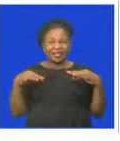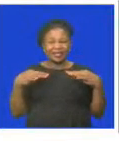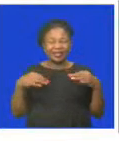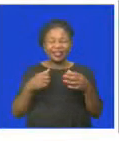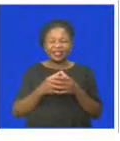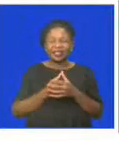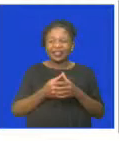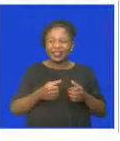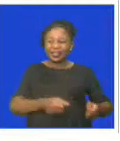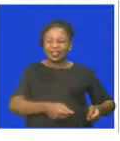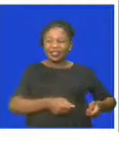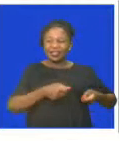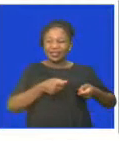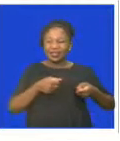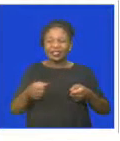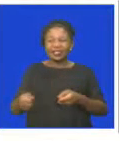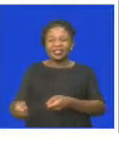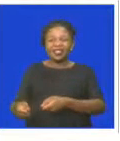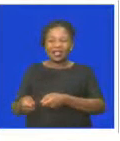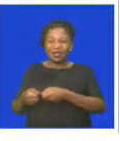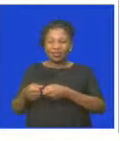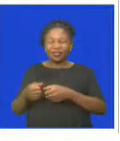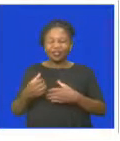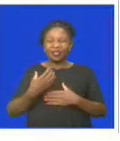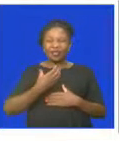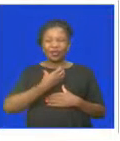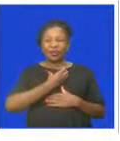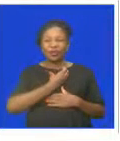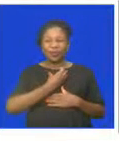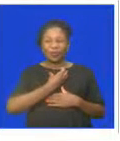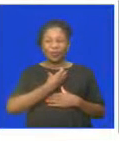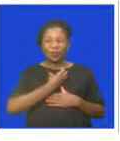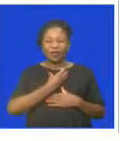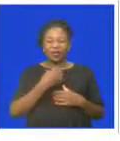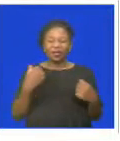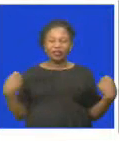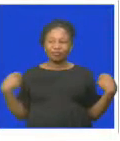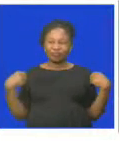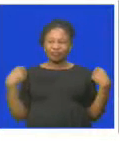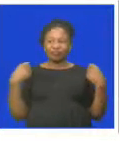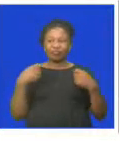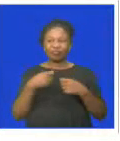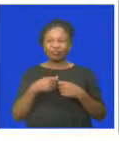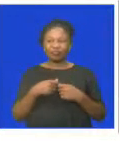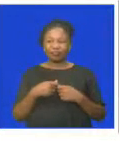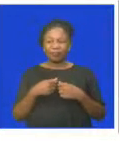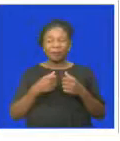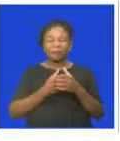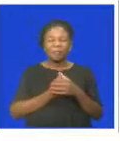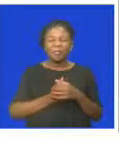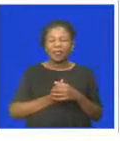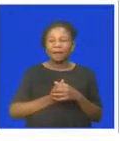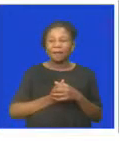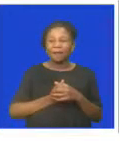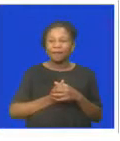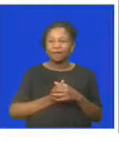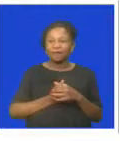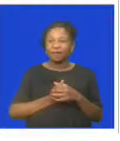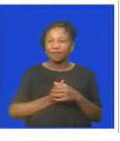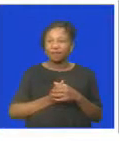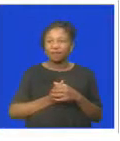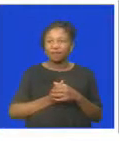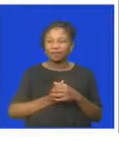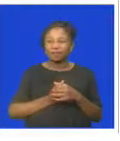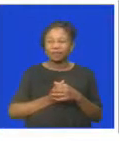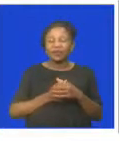Trousers. Suits and coats. Let's continue, my lovely friend. We are